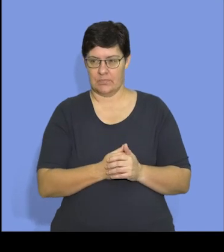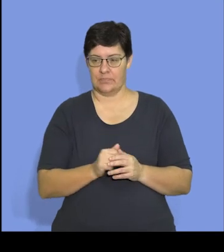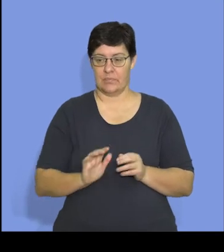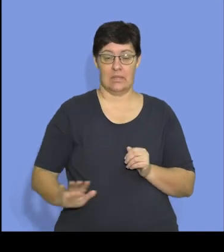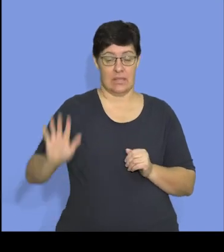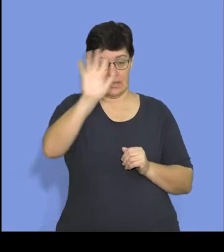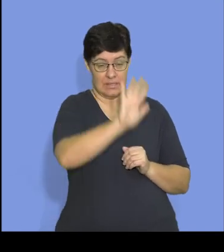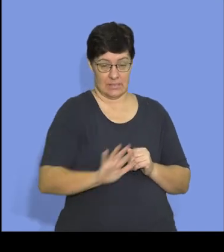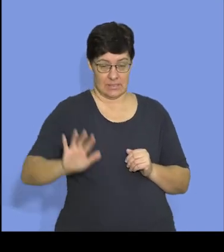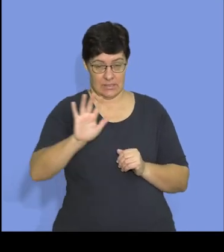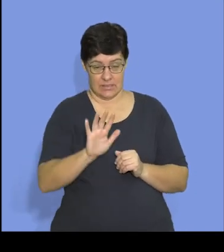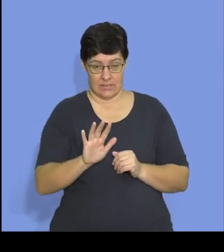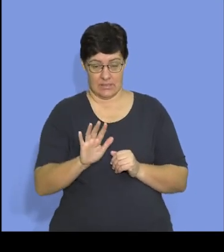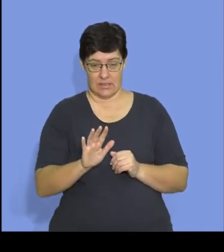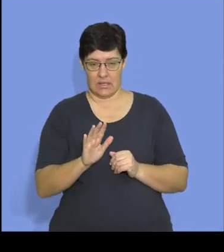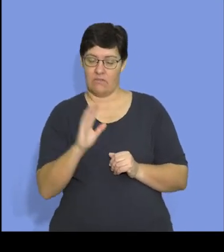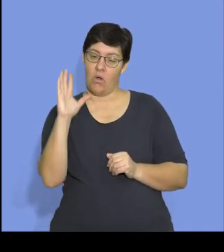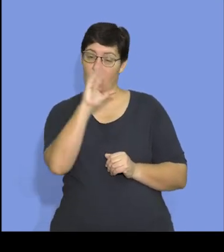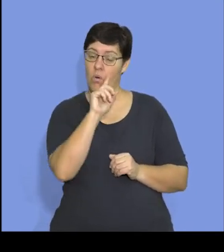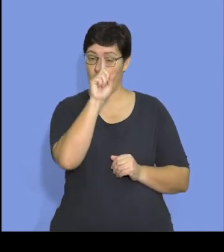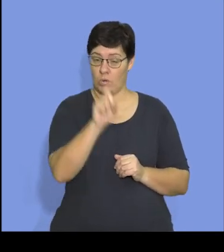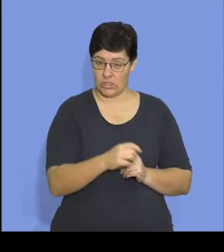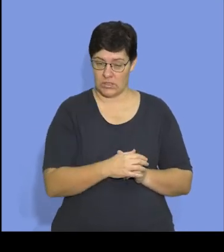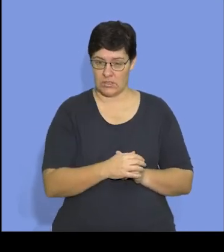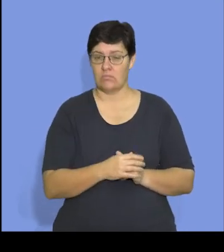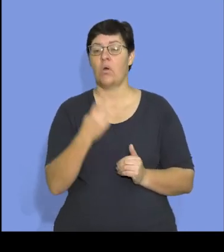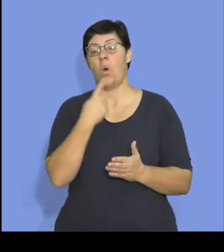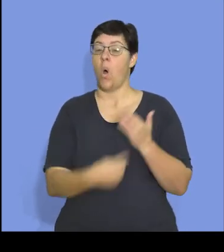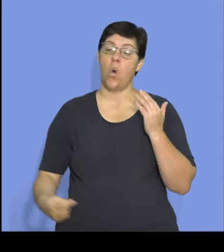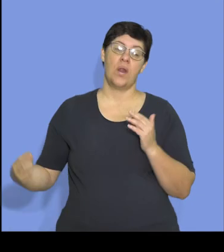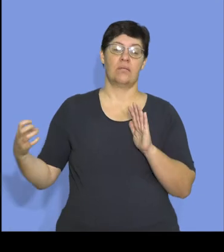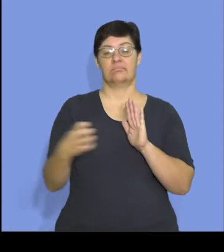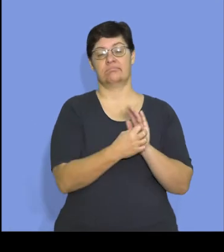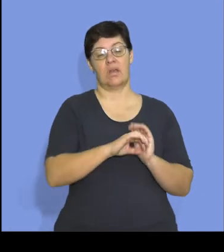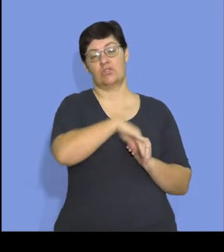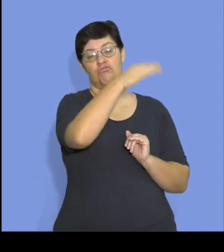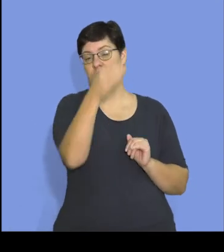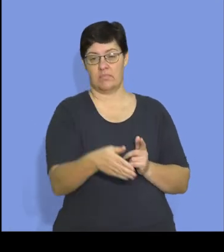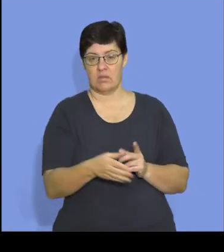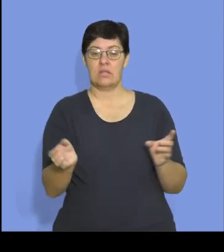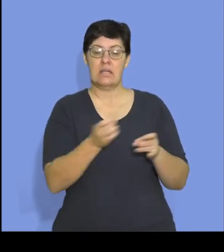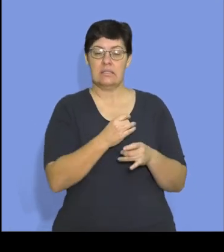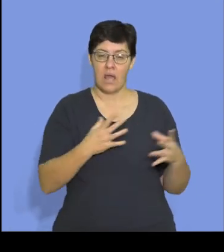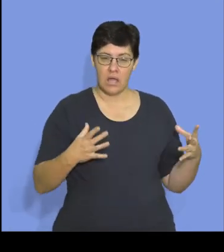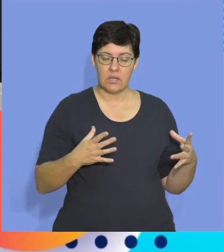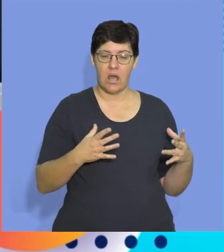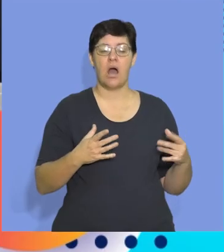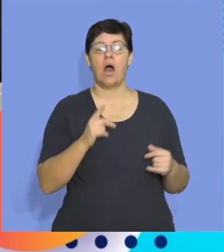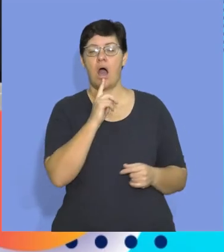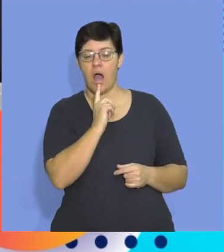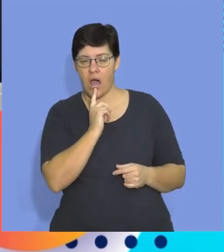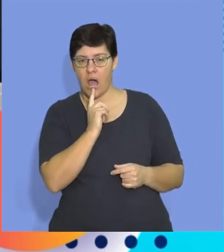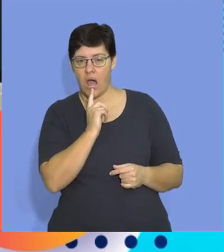This, if I ask you a question like this, where it's not just draw the sketch of the shape, it starts to become worth a few